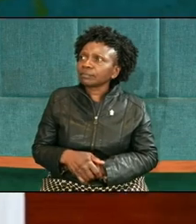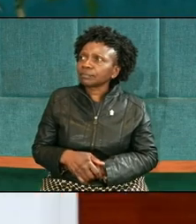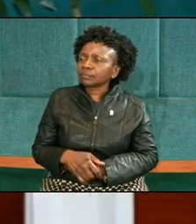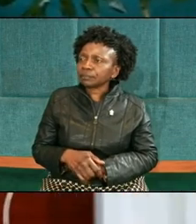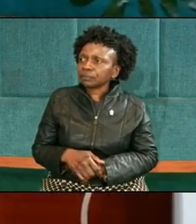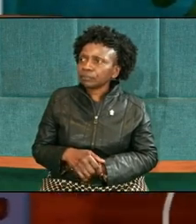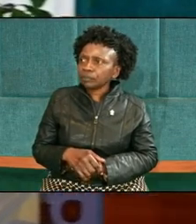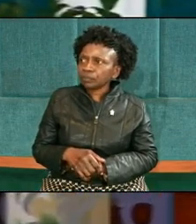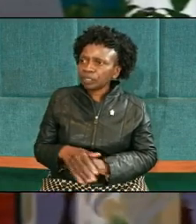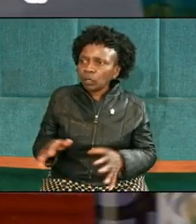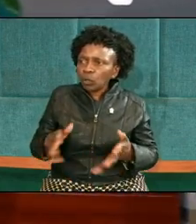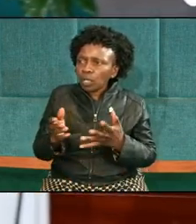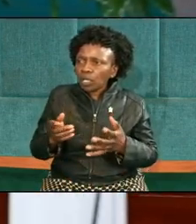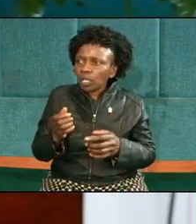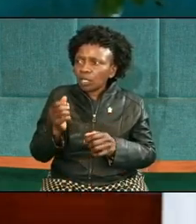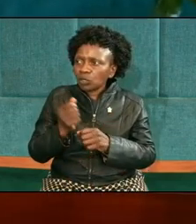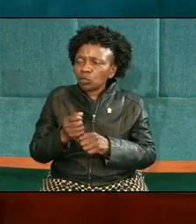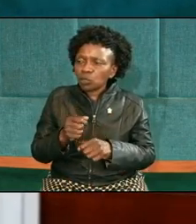So where do you come from?